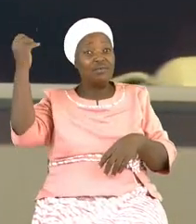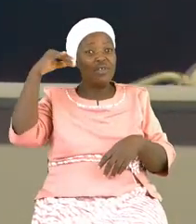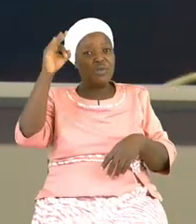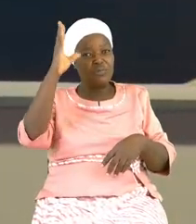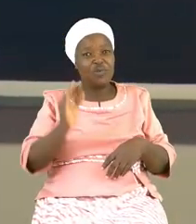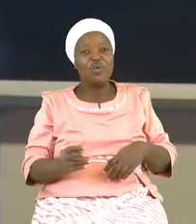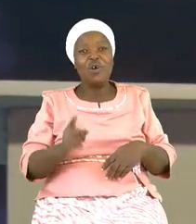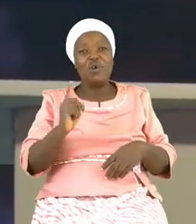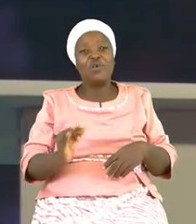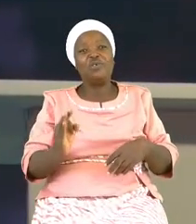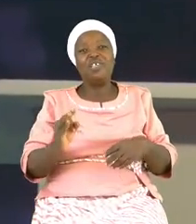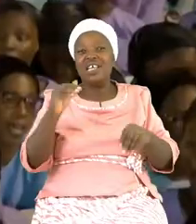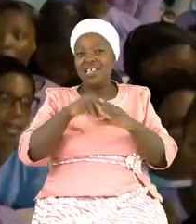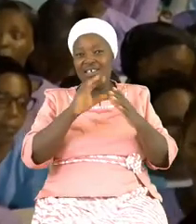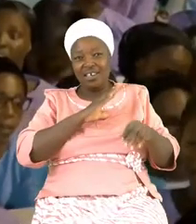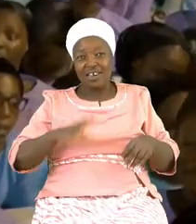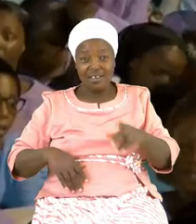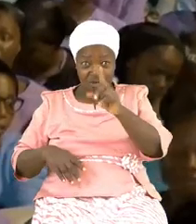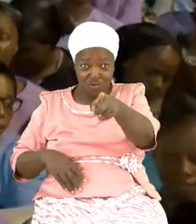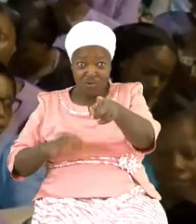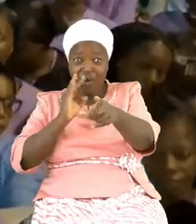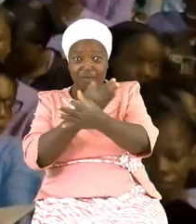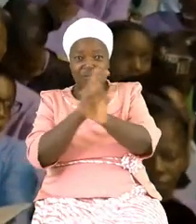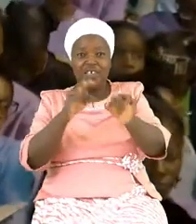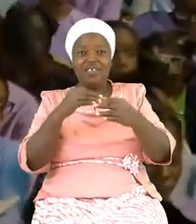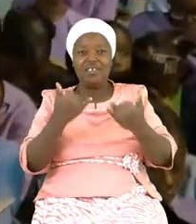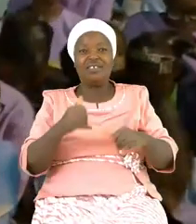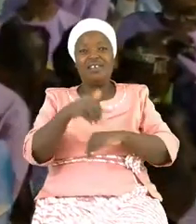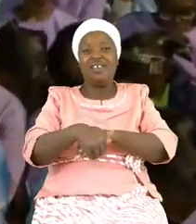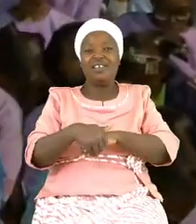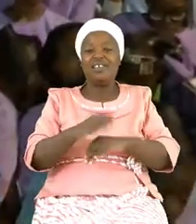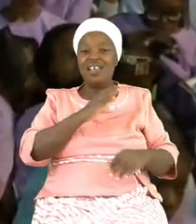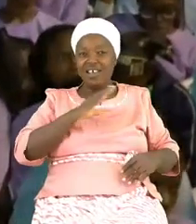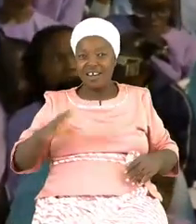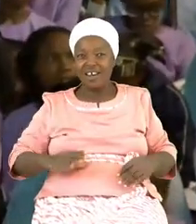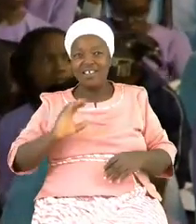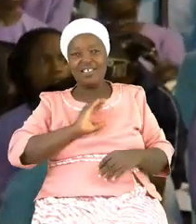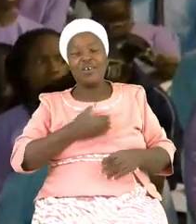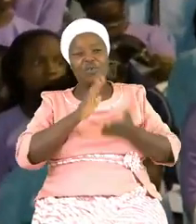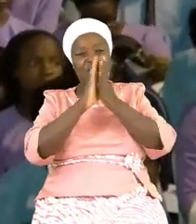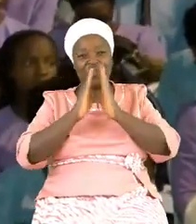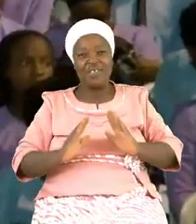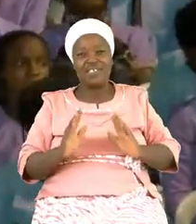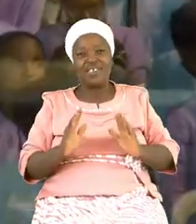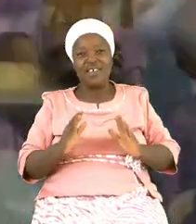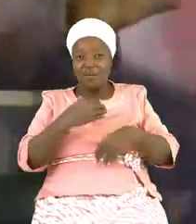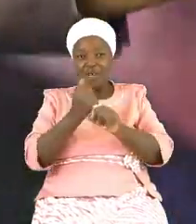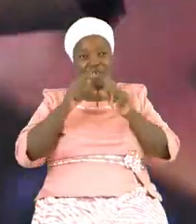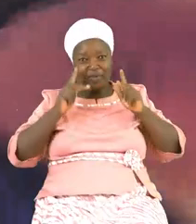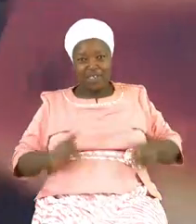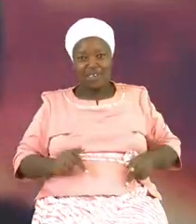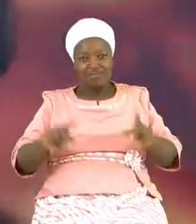Christ, you're free tonight. Yeah. Christ, our peace. Make it personal.